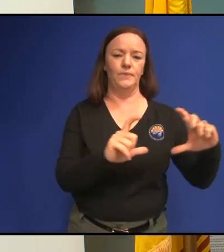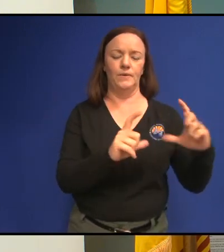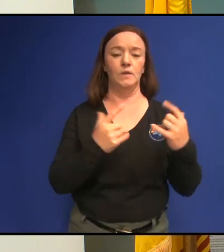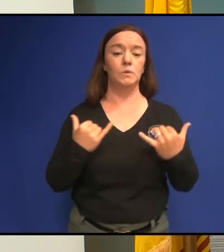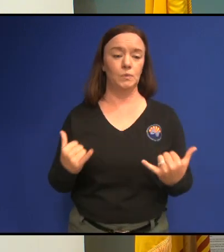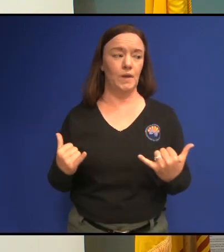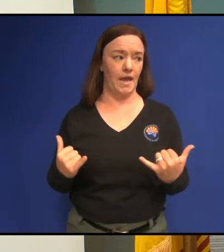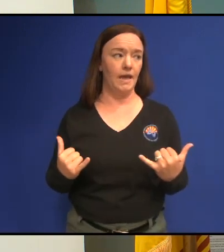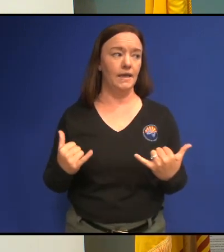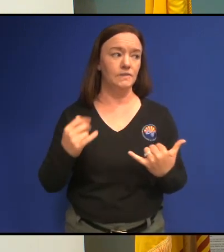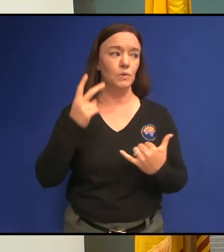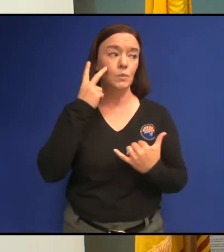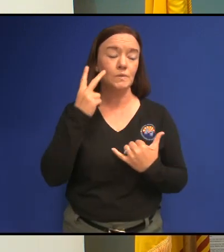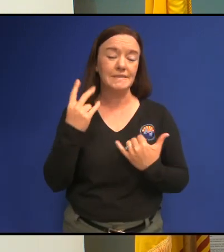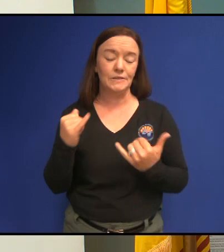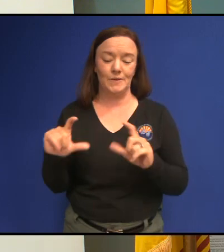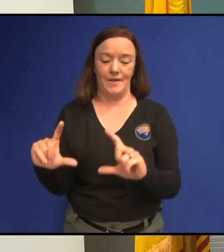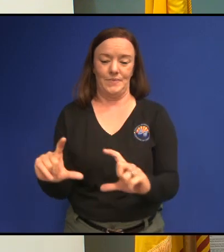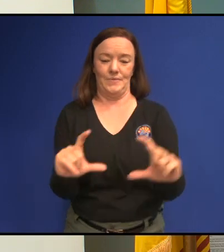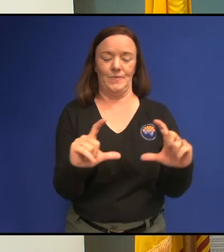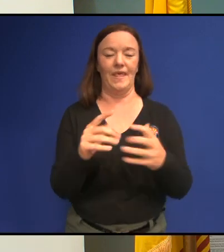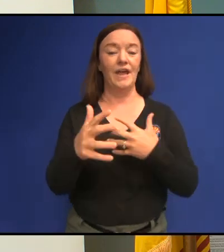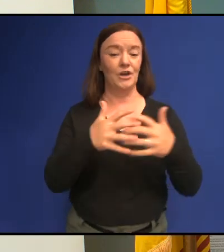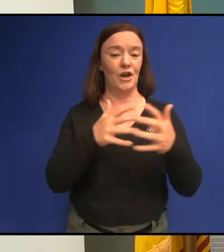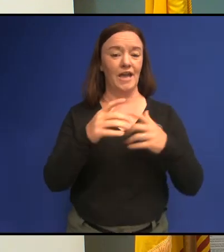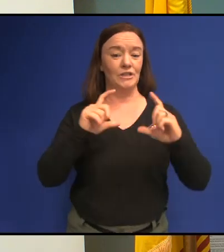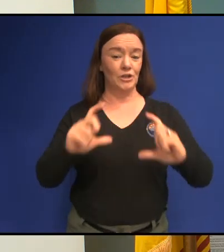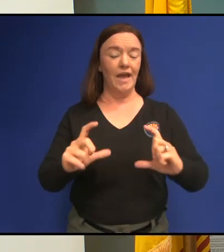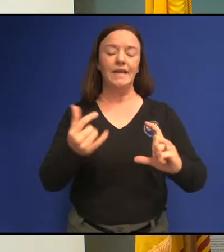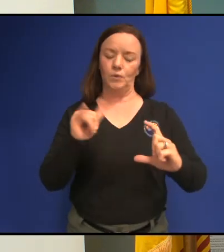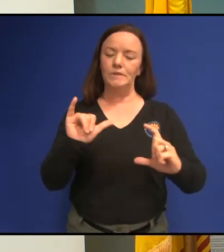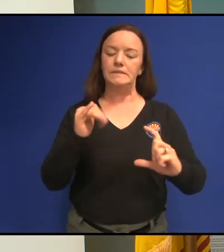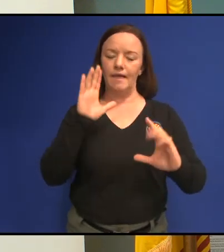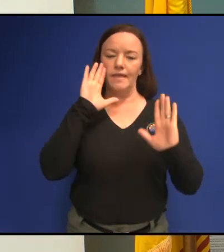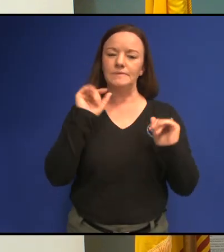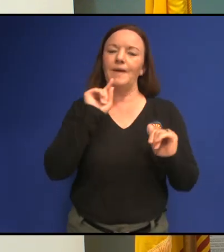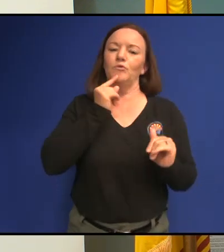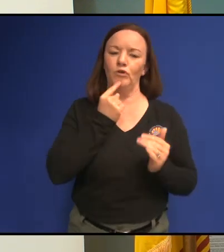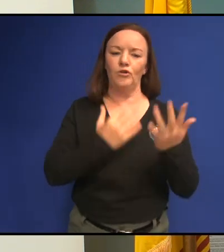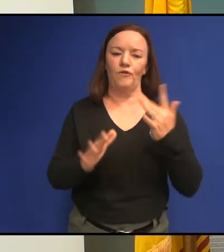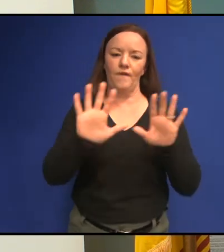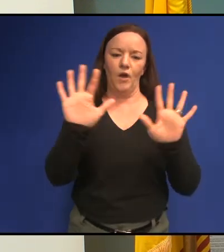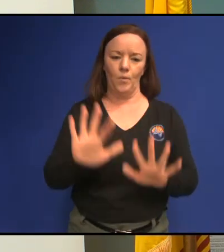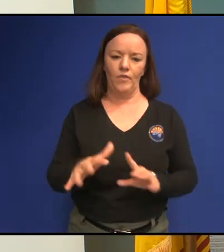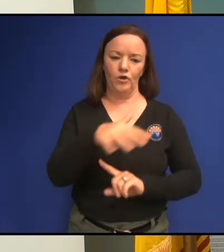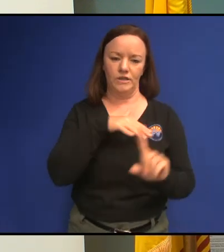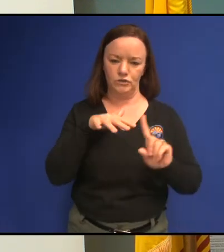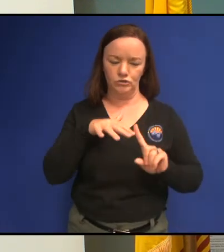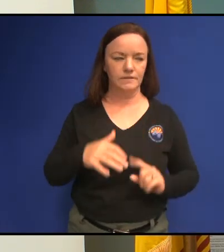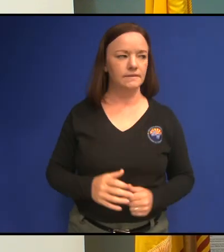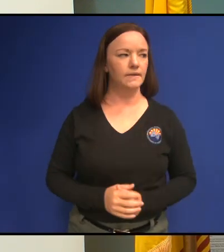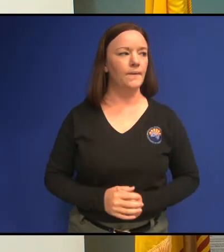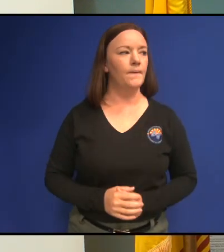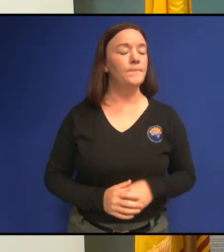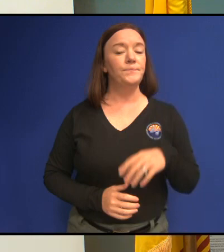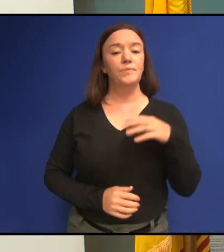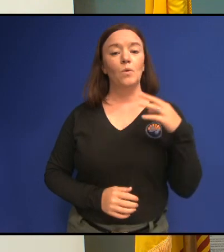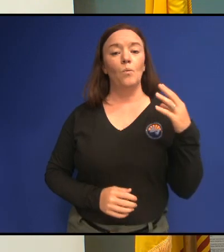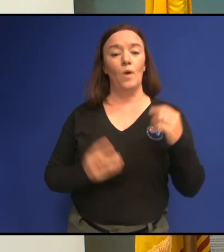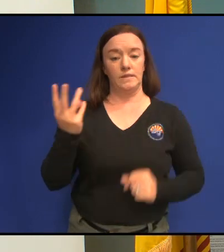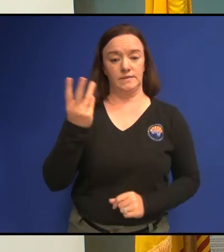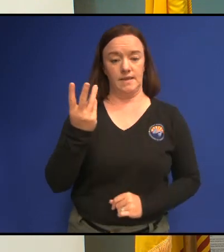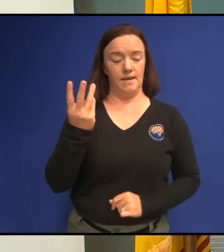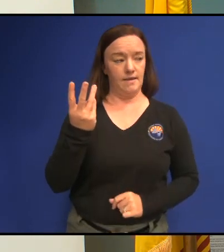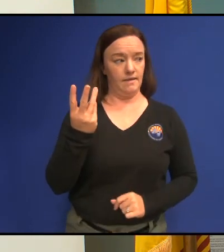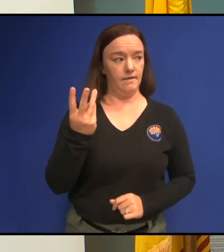today. So you can see that area of gray shading where we're still expecting some critical fire weather conditions. By Wednesday,